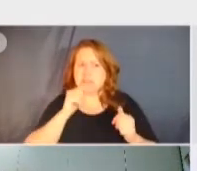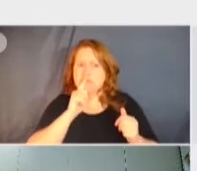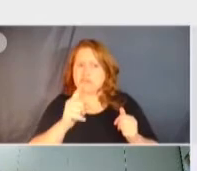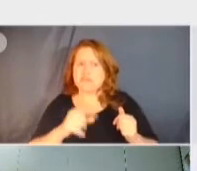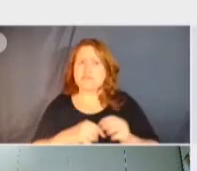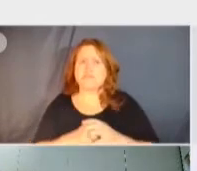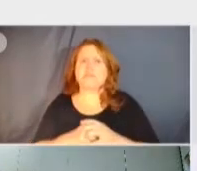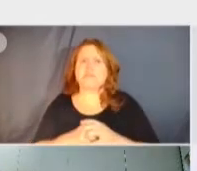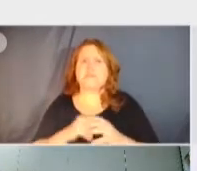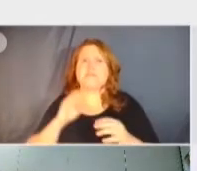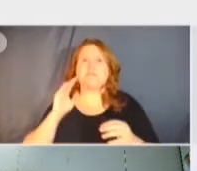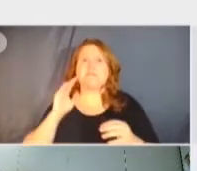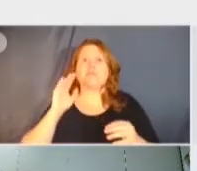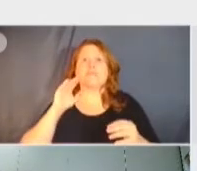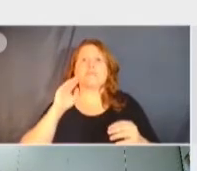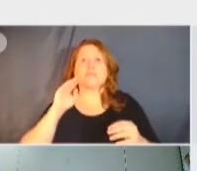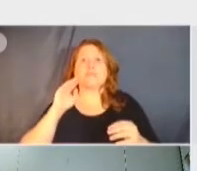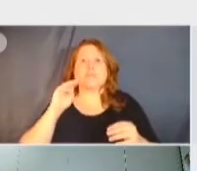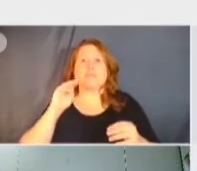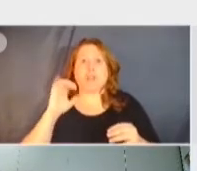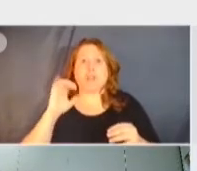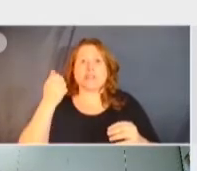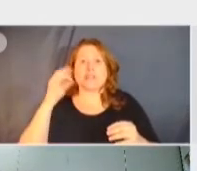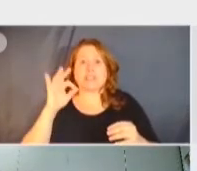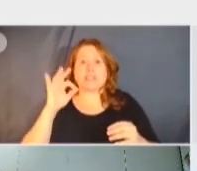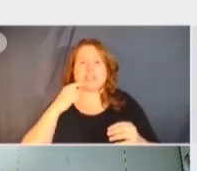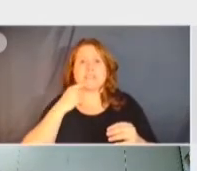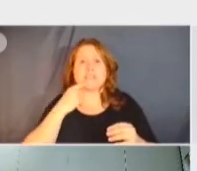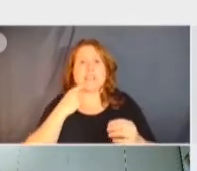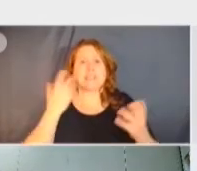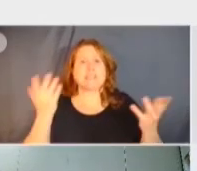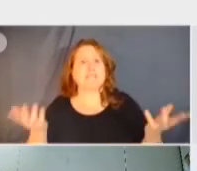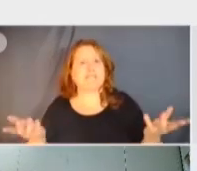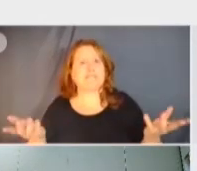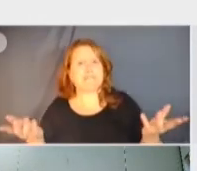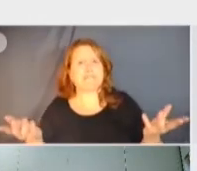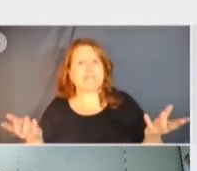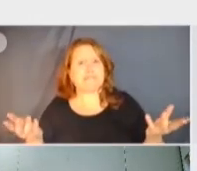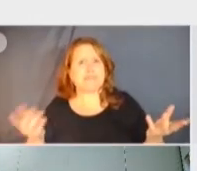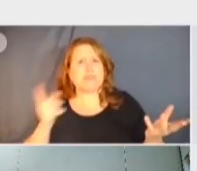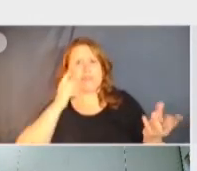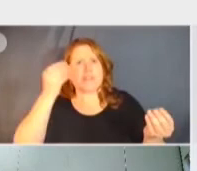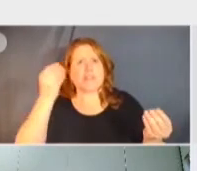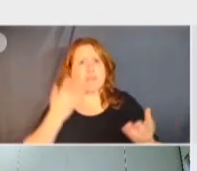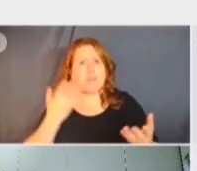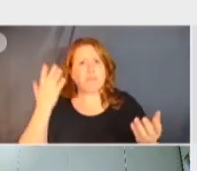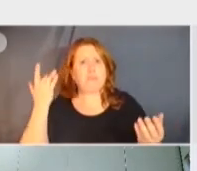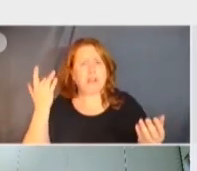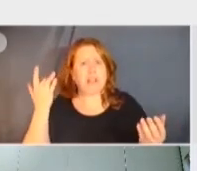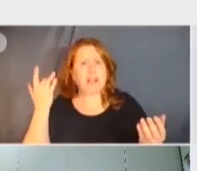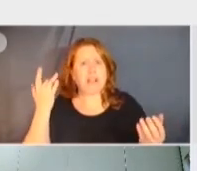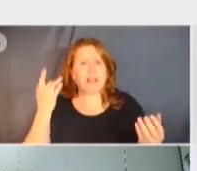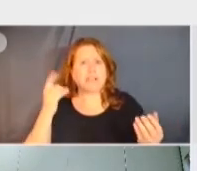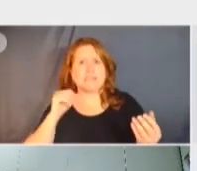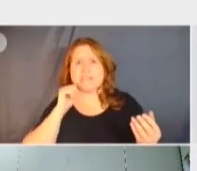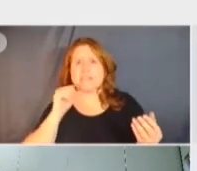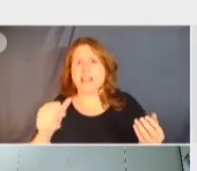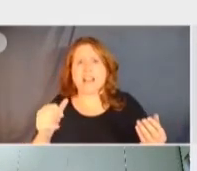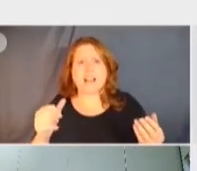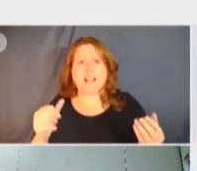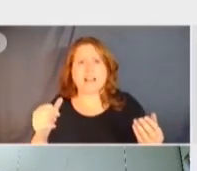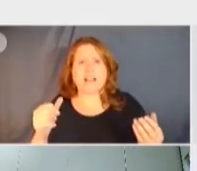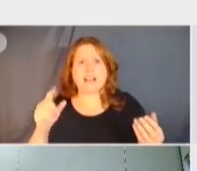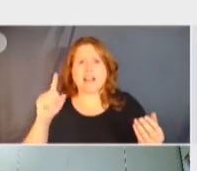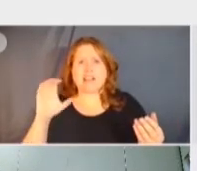19th, which did proffer an explanation. However, in the opinion of the unit, does not appear to fully explain the anomaly. As